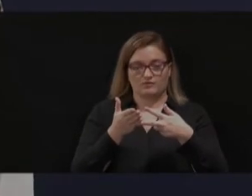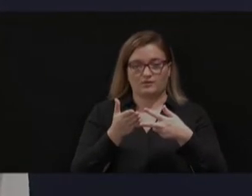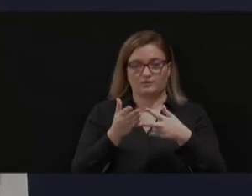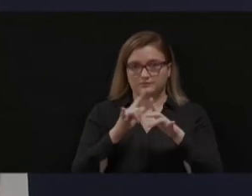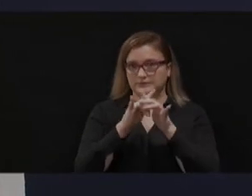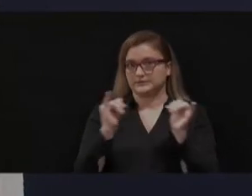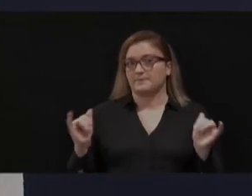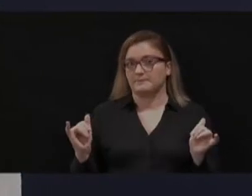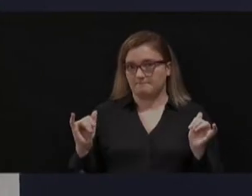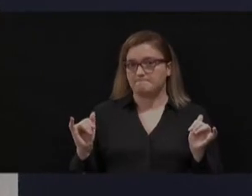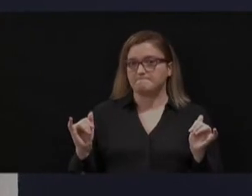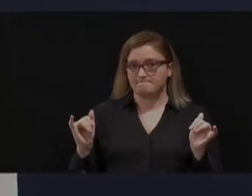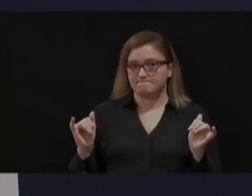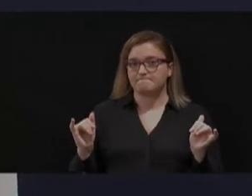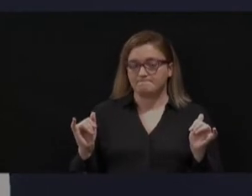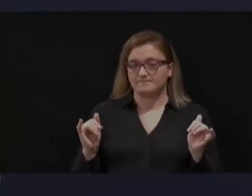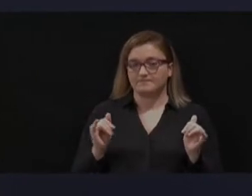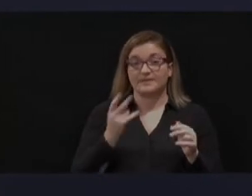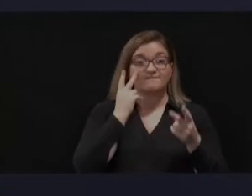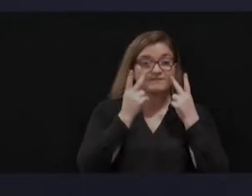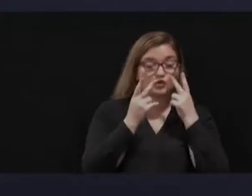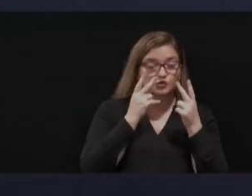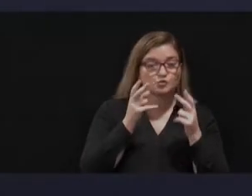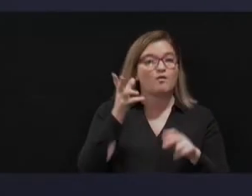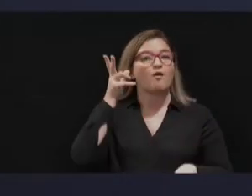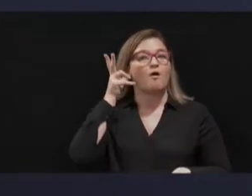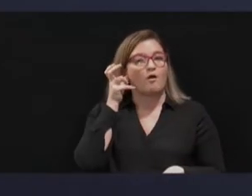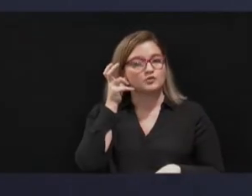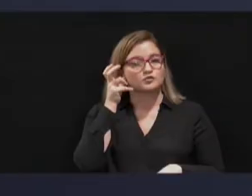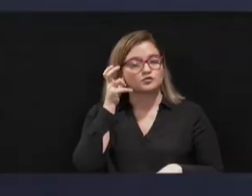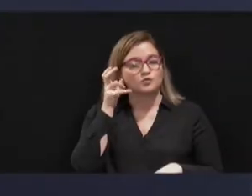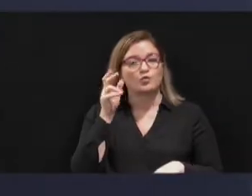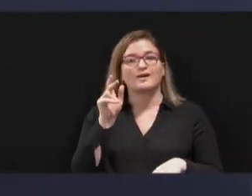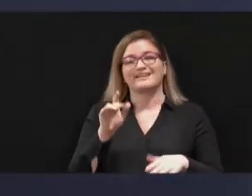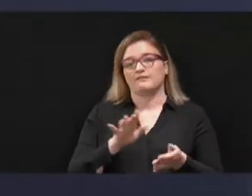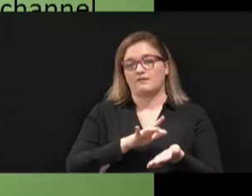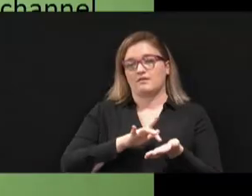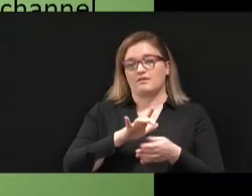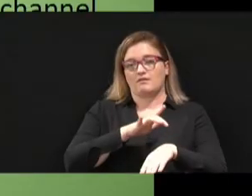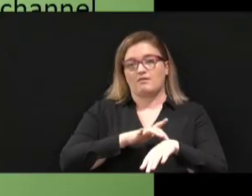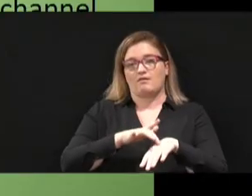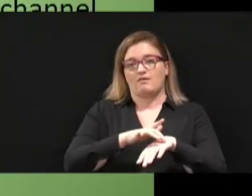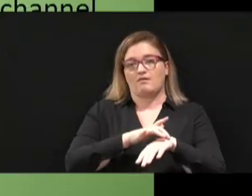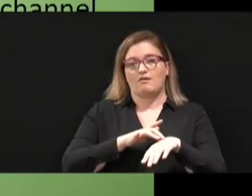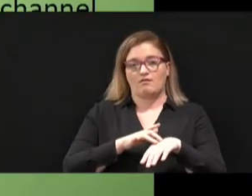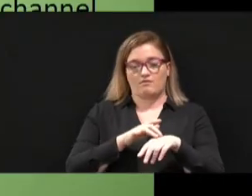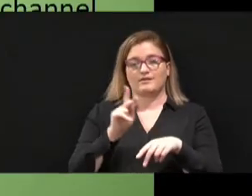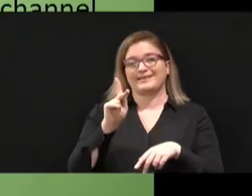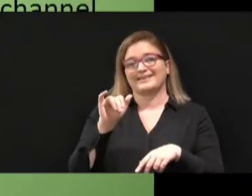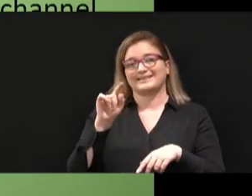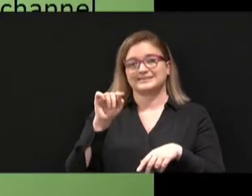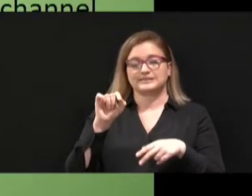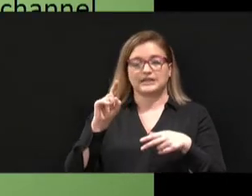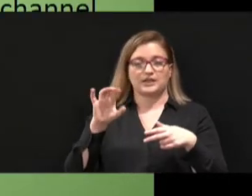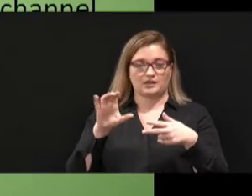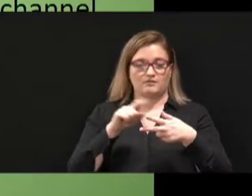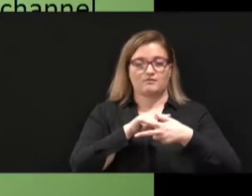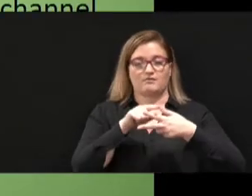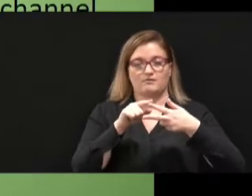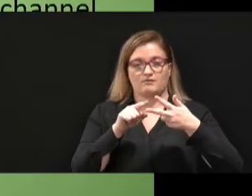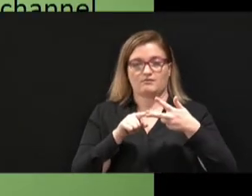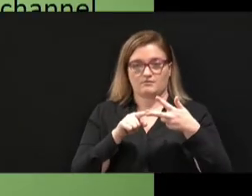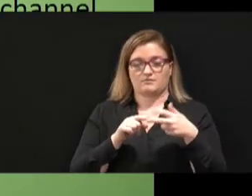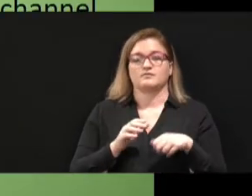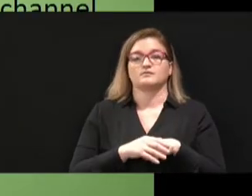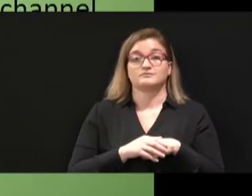time: visual, auditory, and kinesthetic. Why is this important? Well, first of all, because